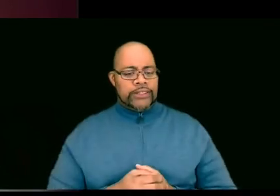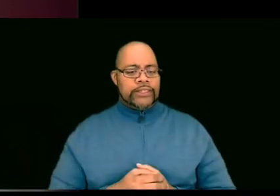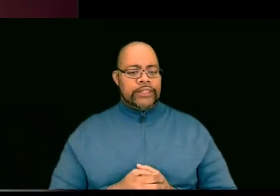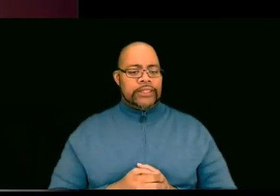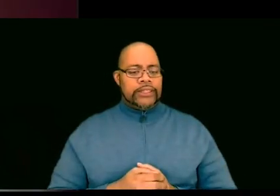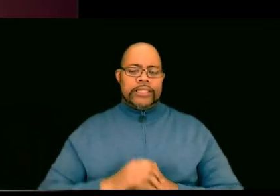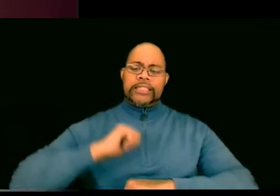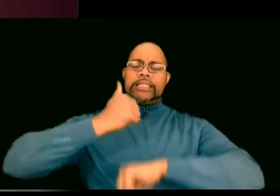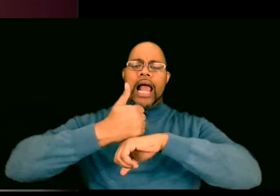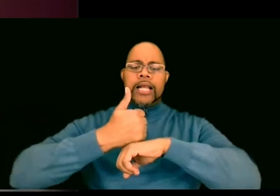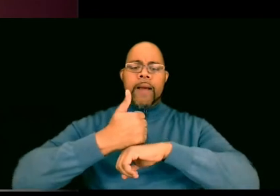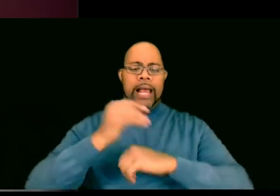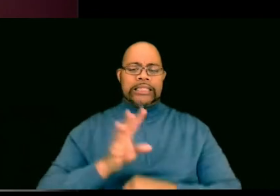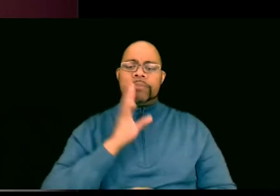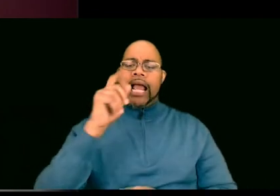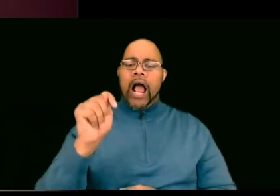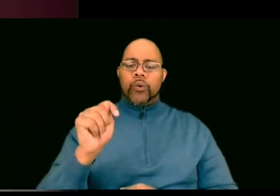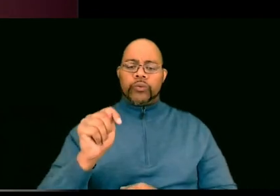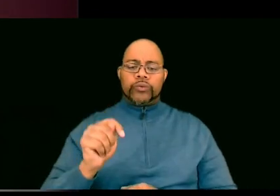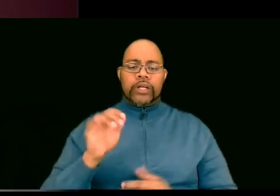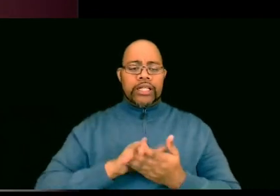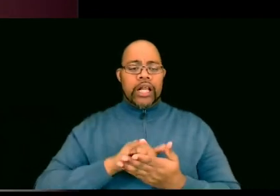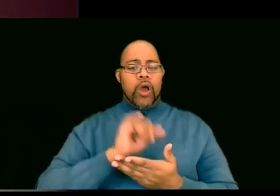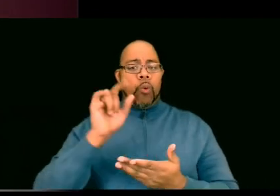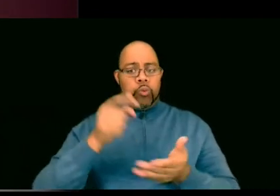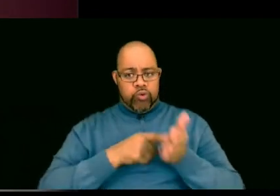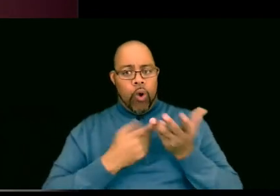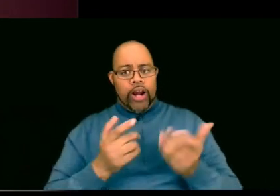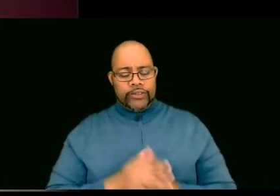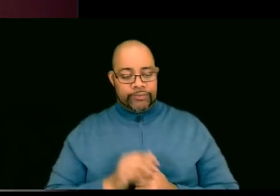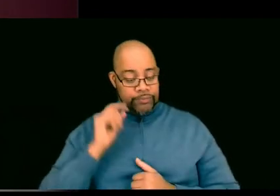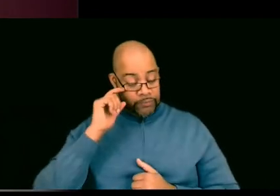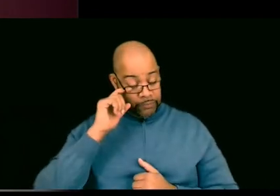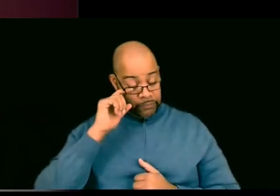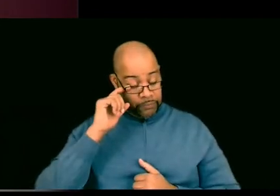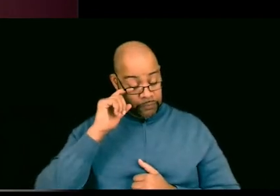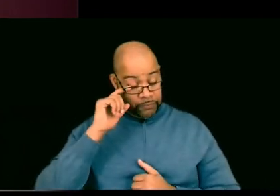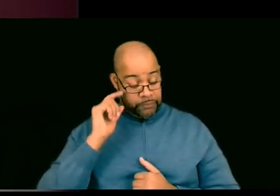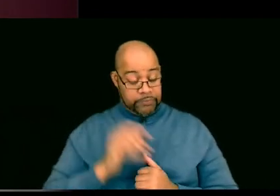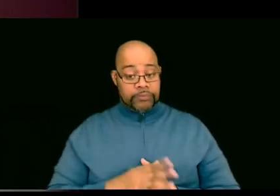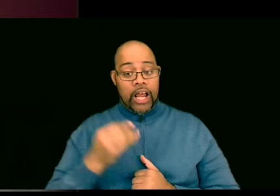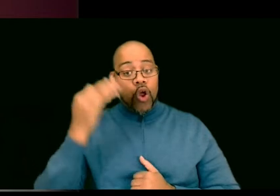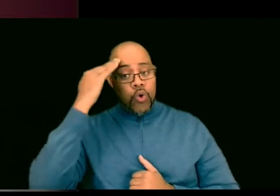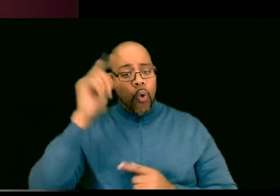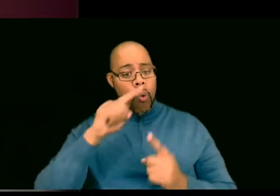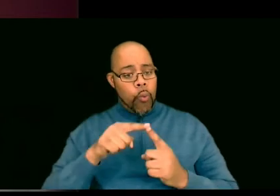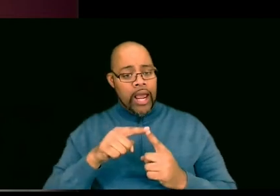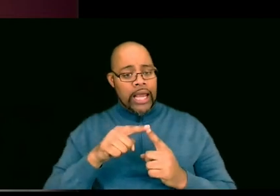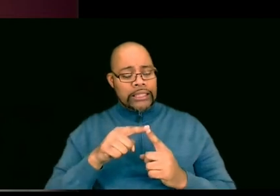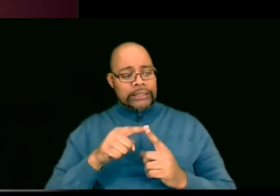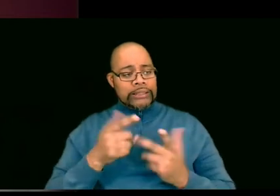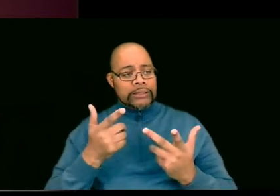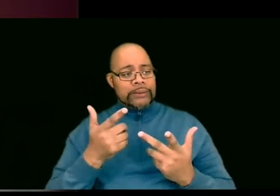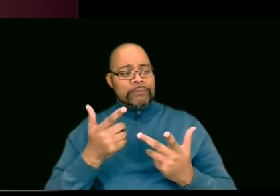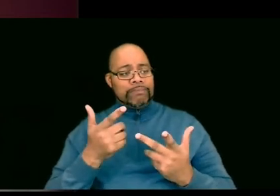courage to stand up and speak out where it's required, and knowing when to hold